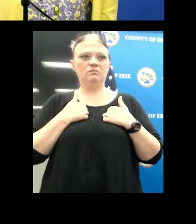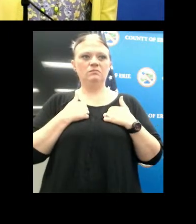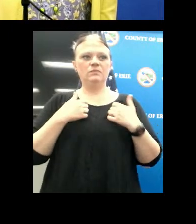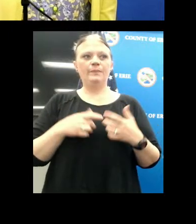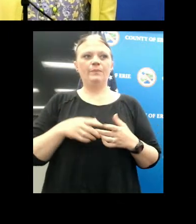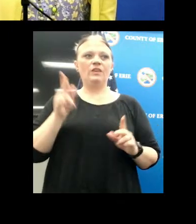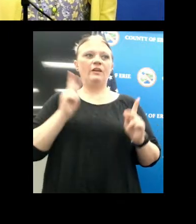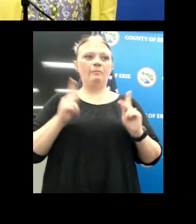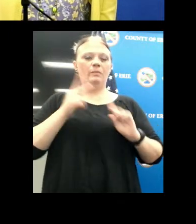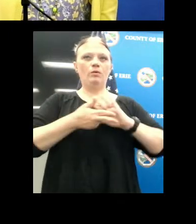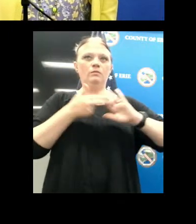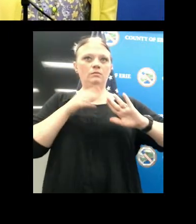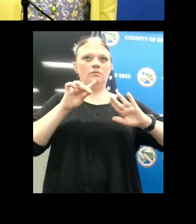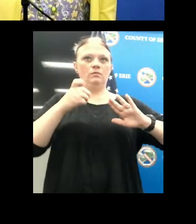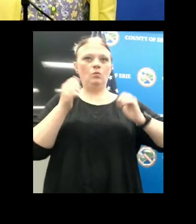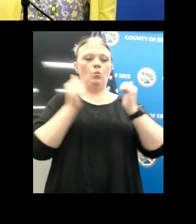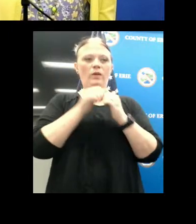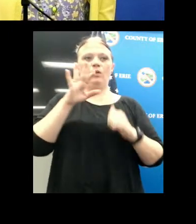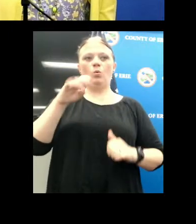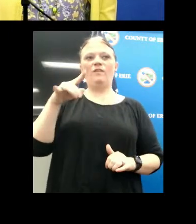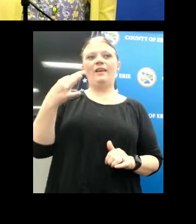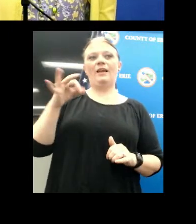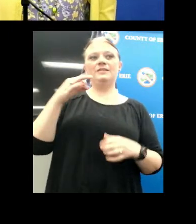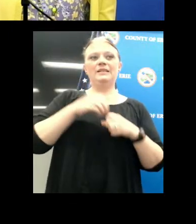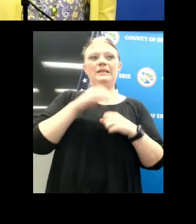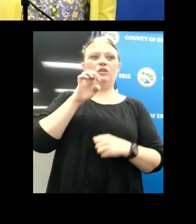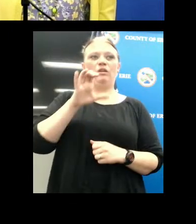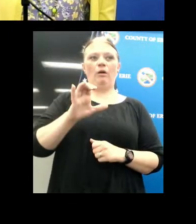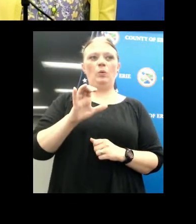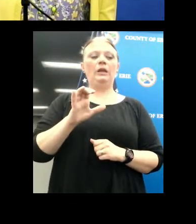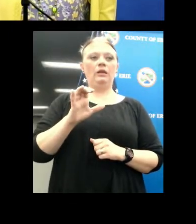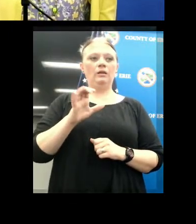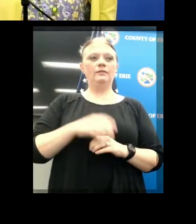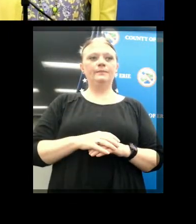the people diagnosed with COVID-19 in Erie